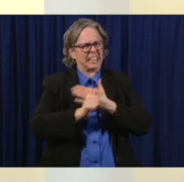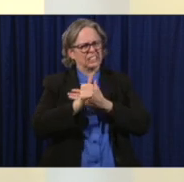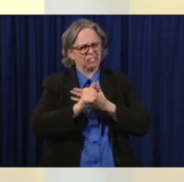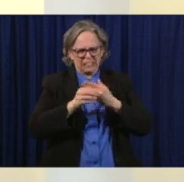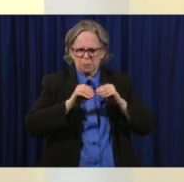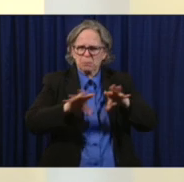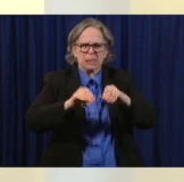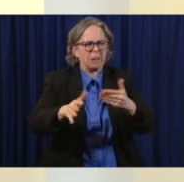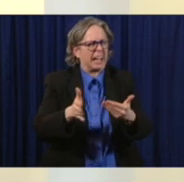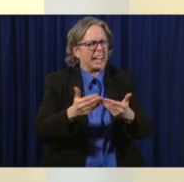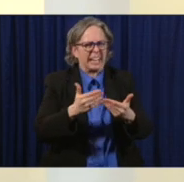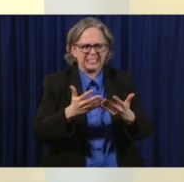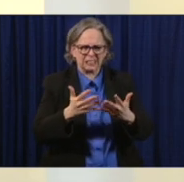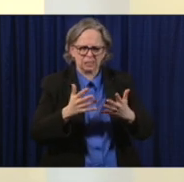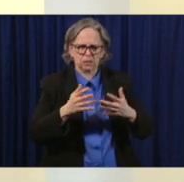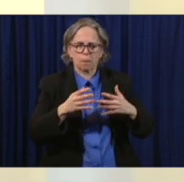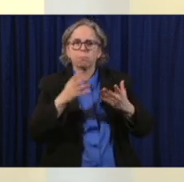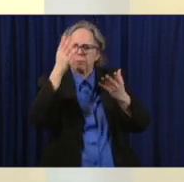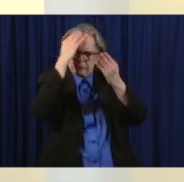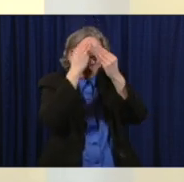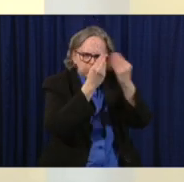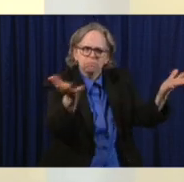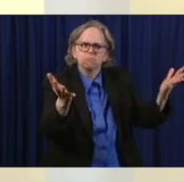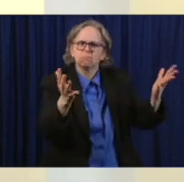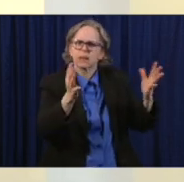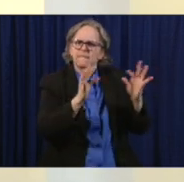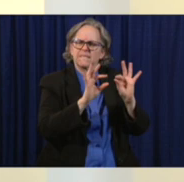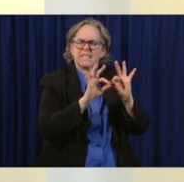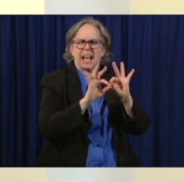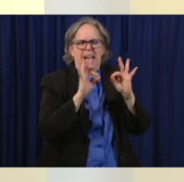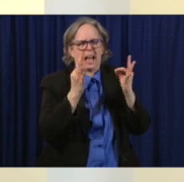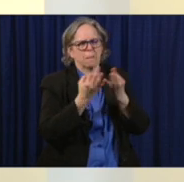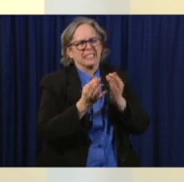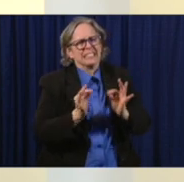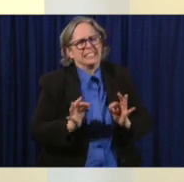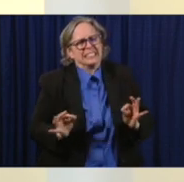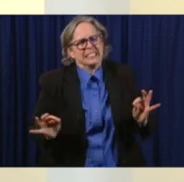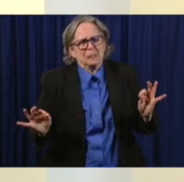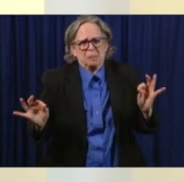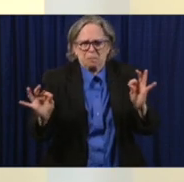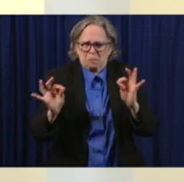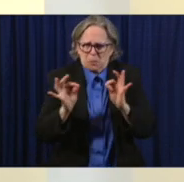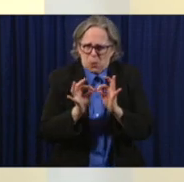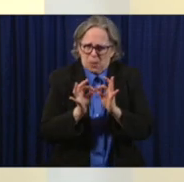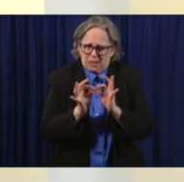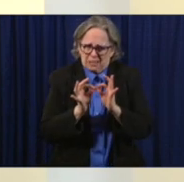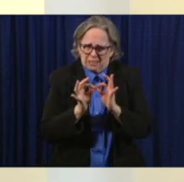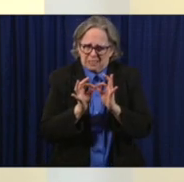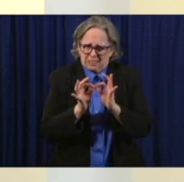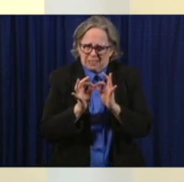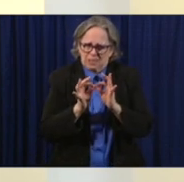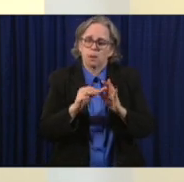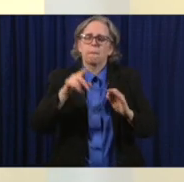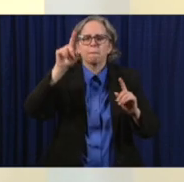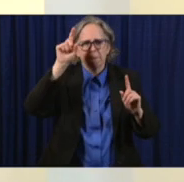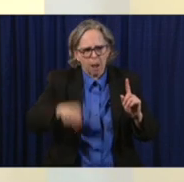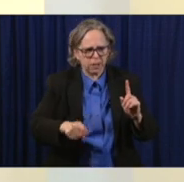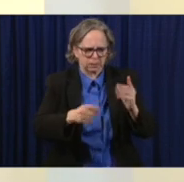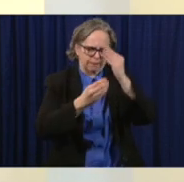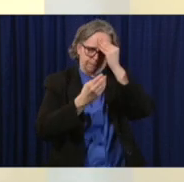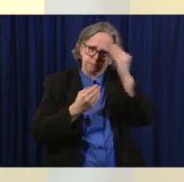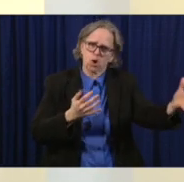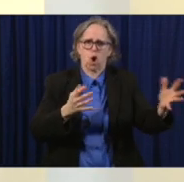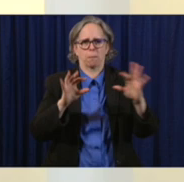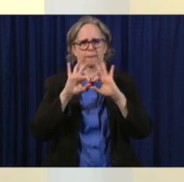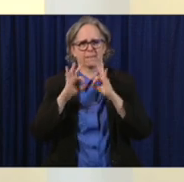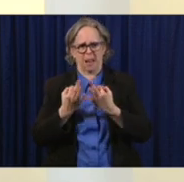in a nursing home, even in the best of practices, can happen. I think that's really important to say. What's most important is that we're